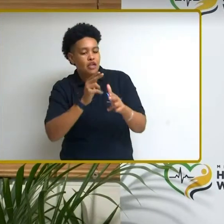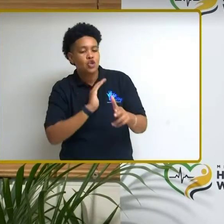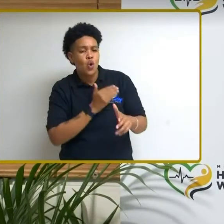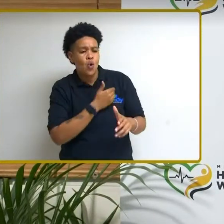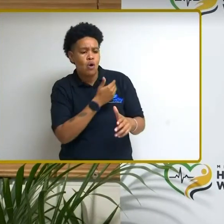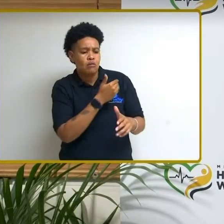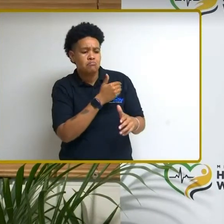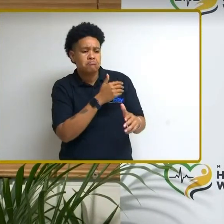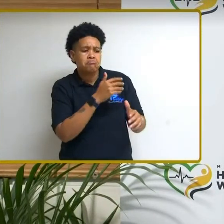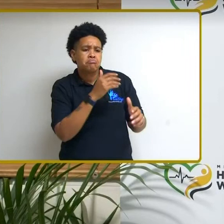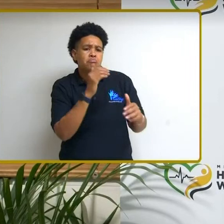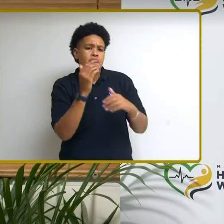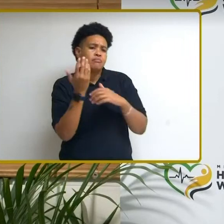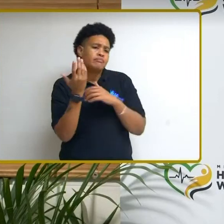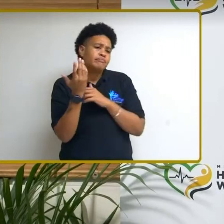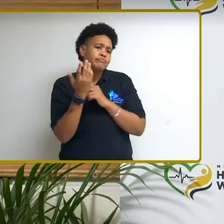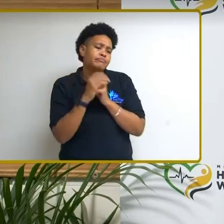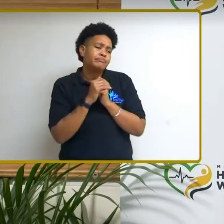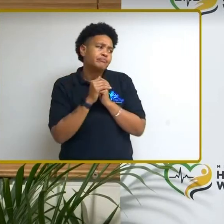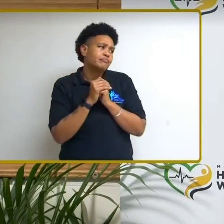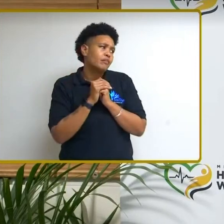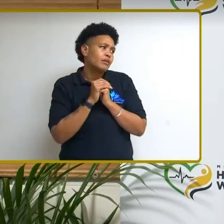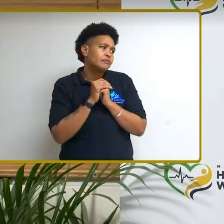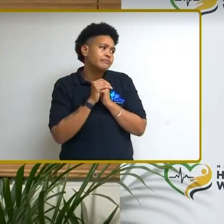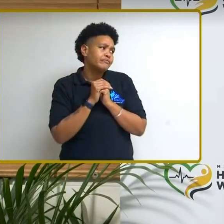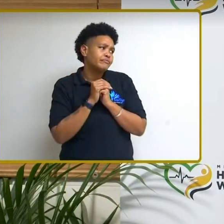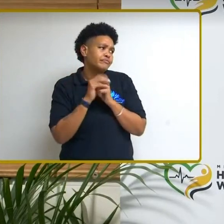colleagues from